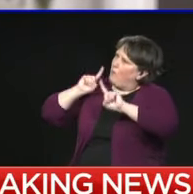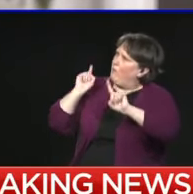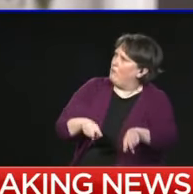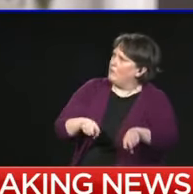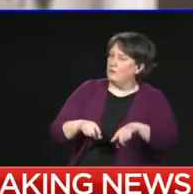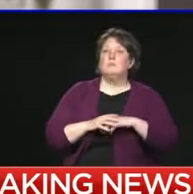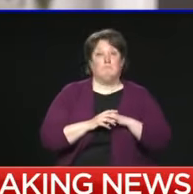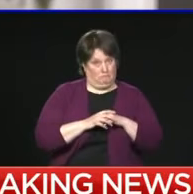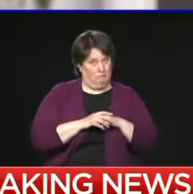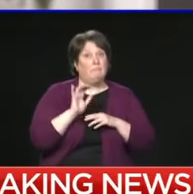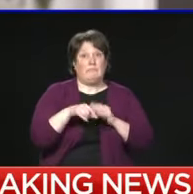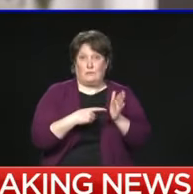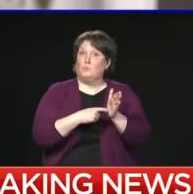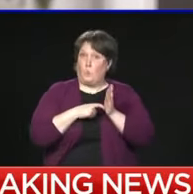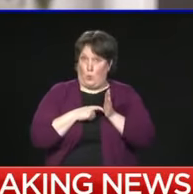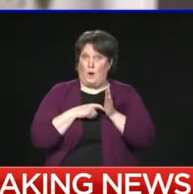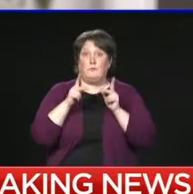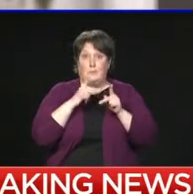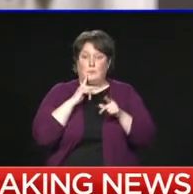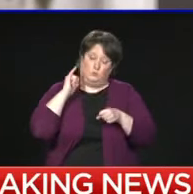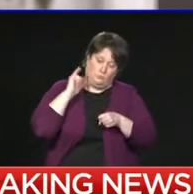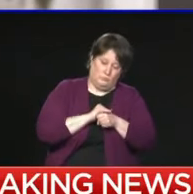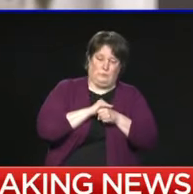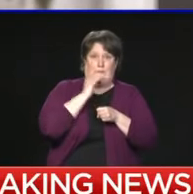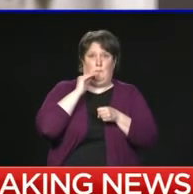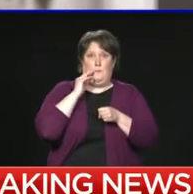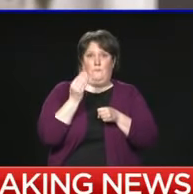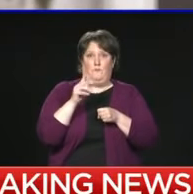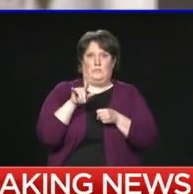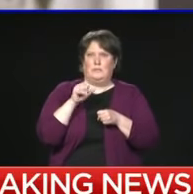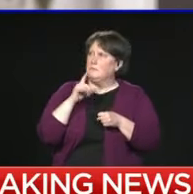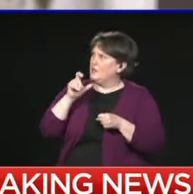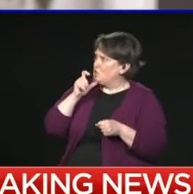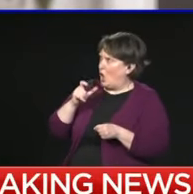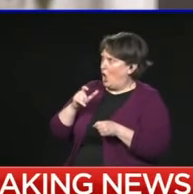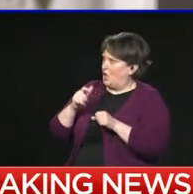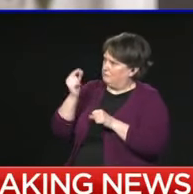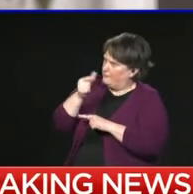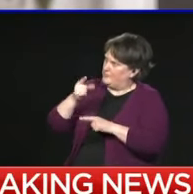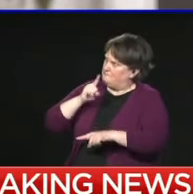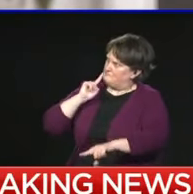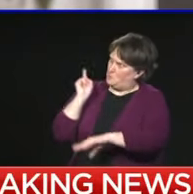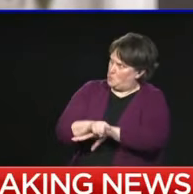is required for people to stay at home for 14 days. But it's not mandatory.